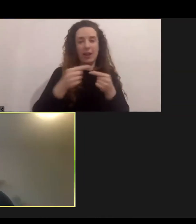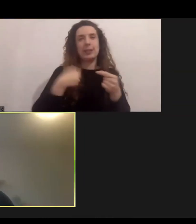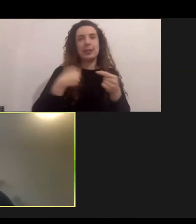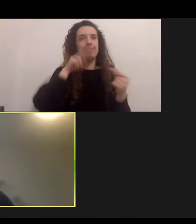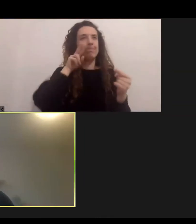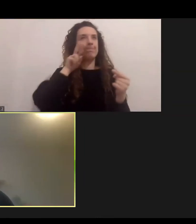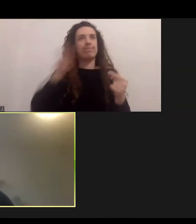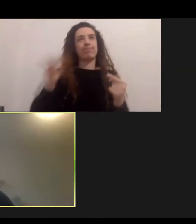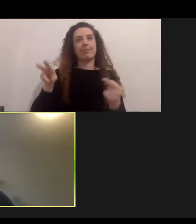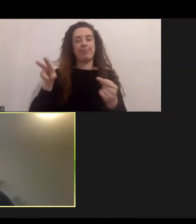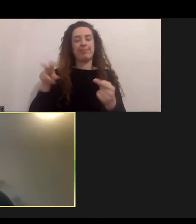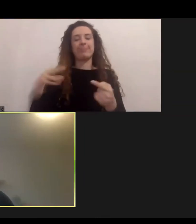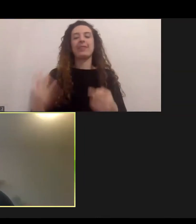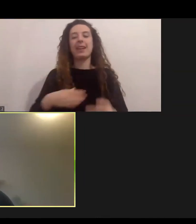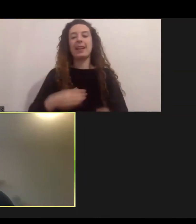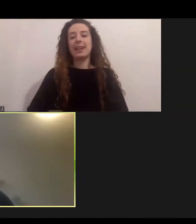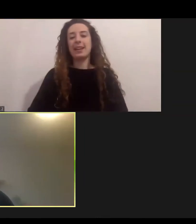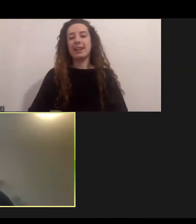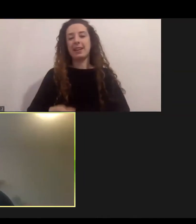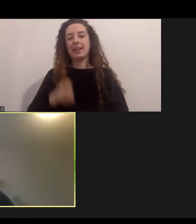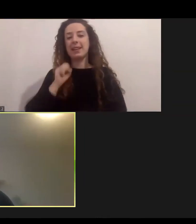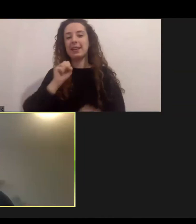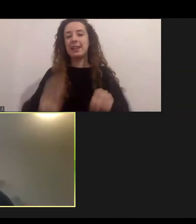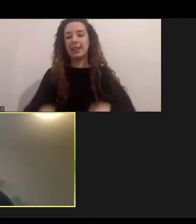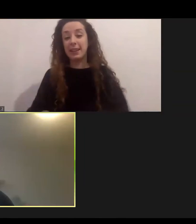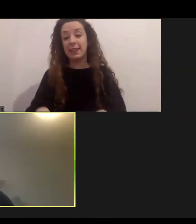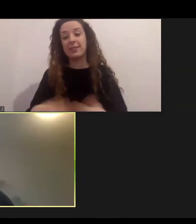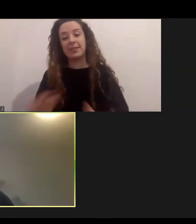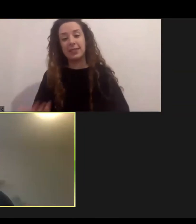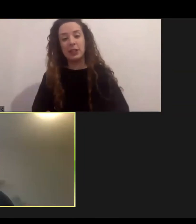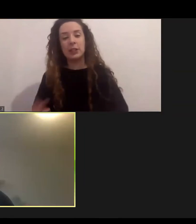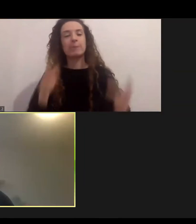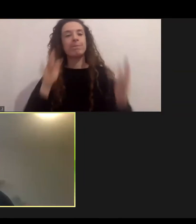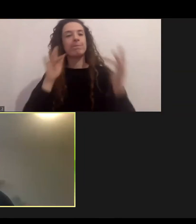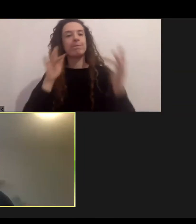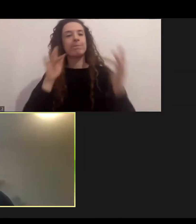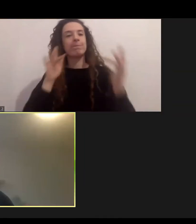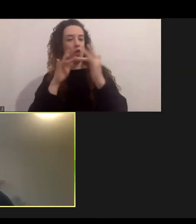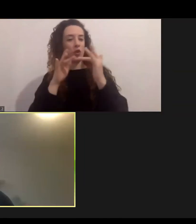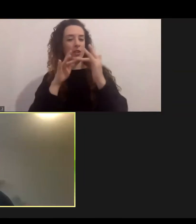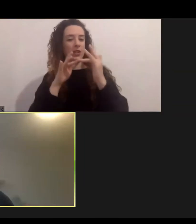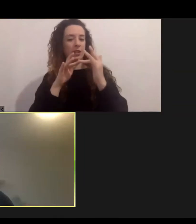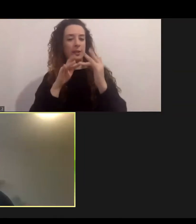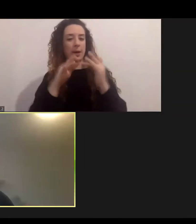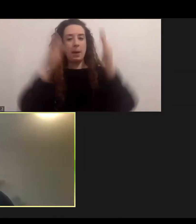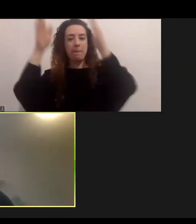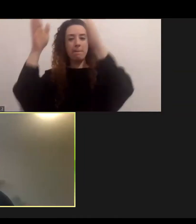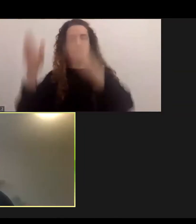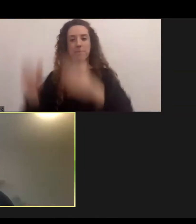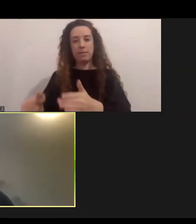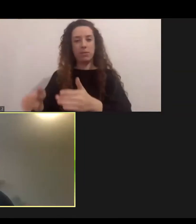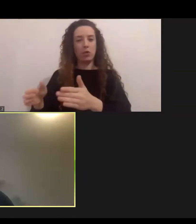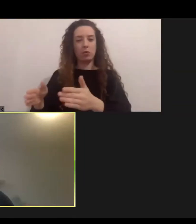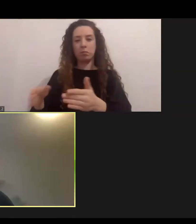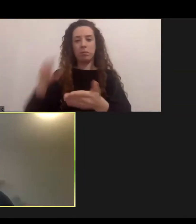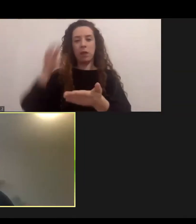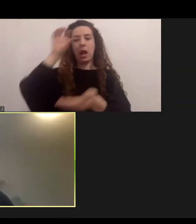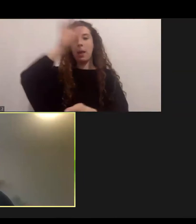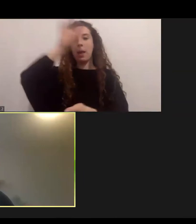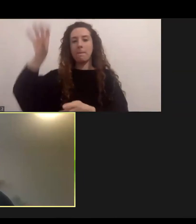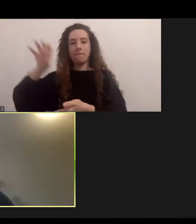For me, as a student of Chinese, thanks to the softwares